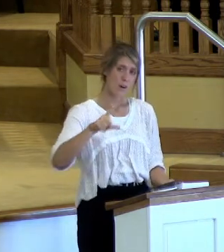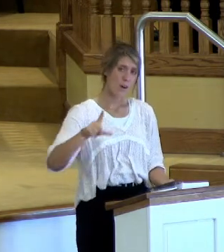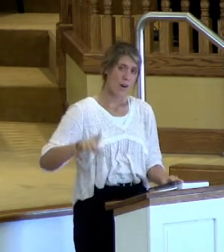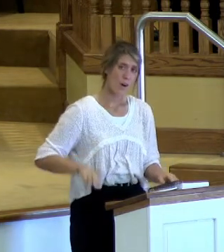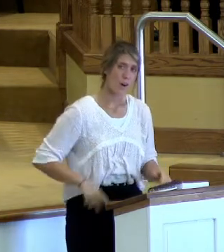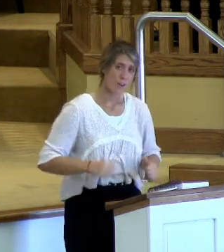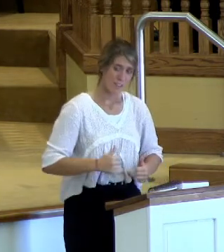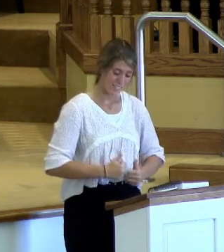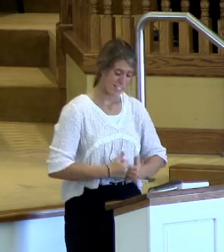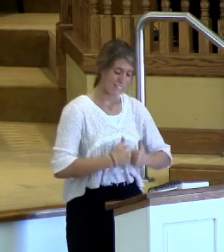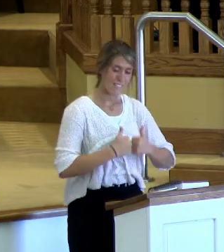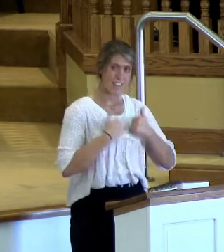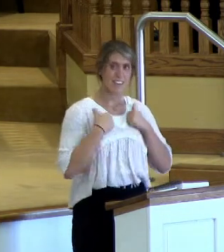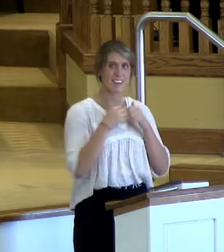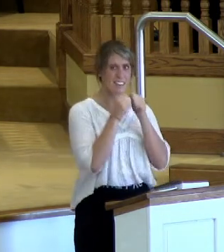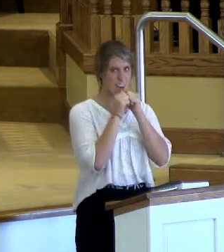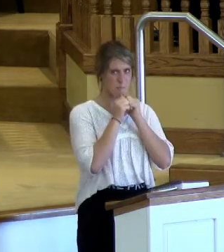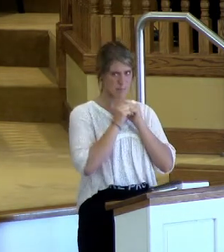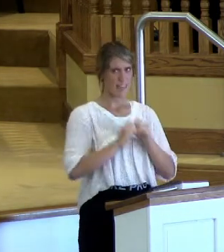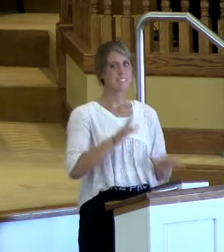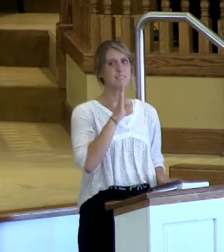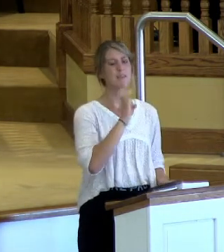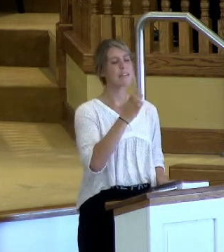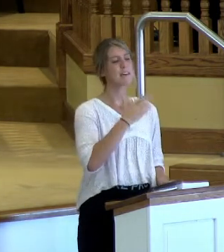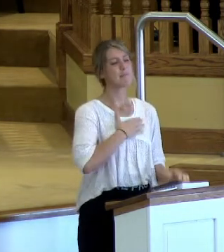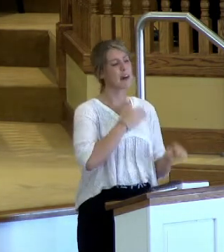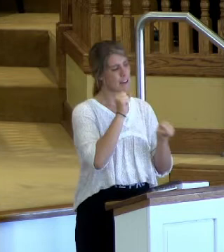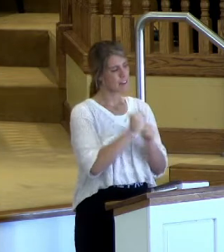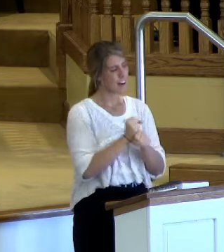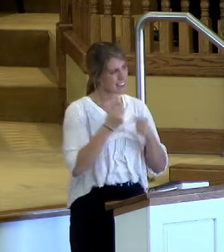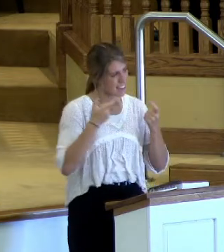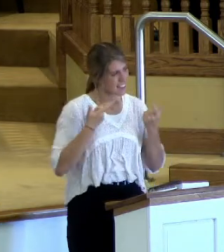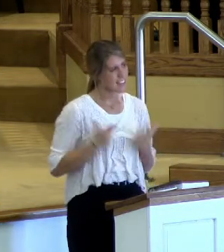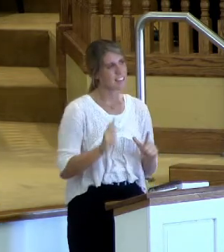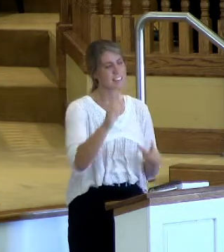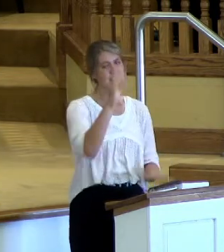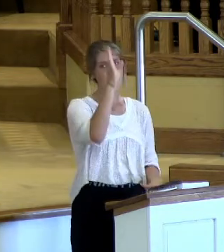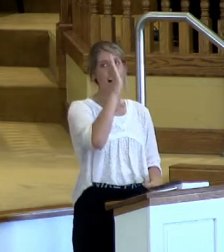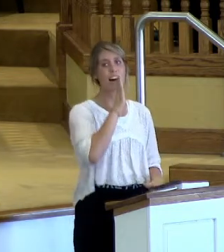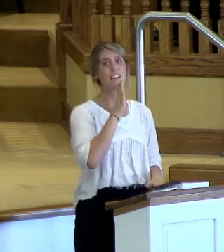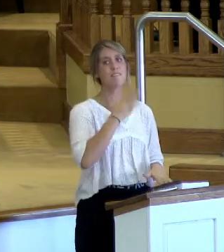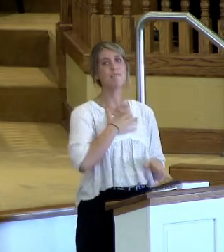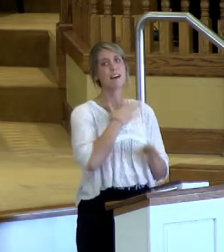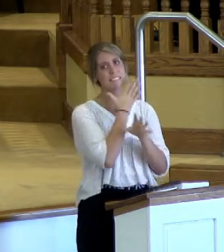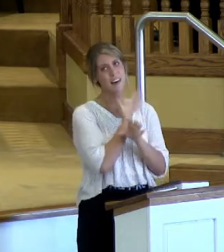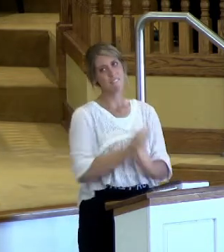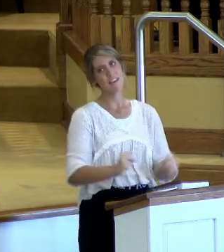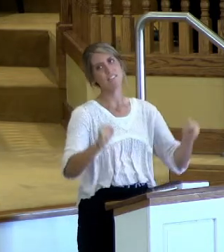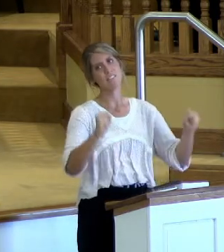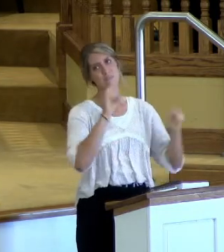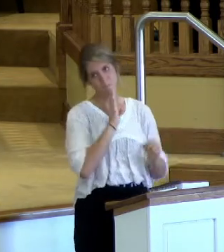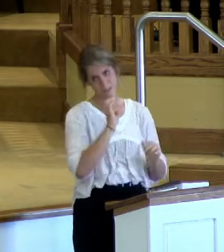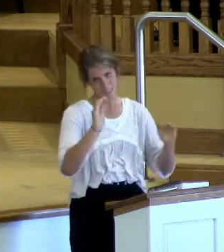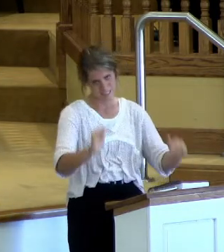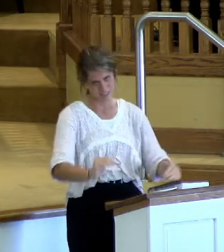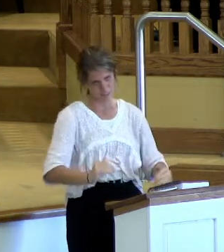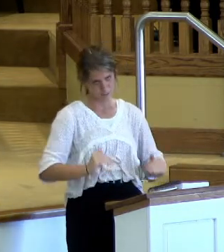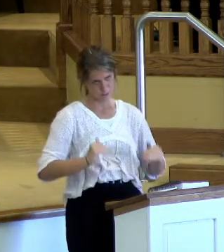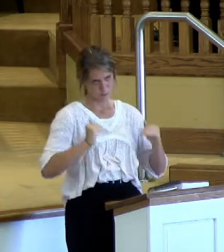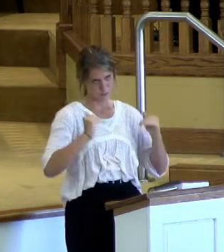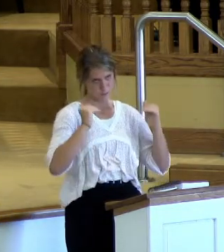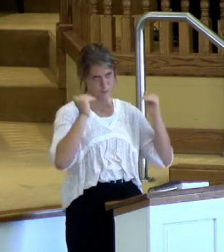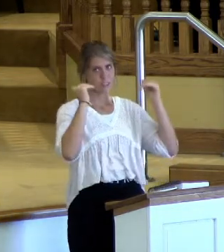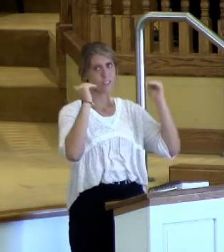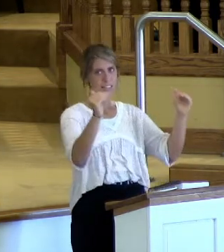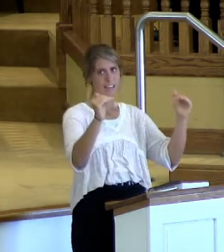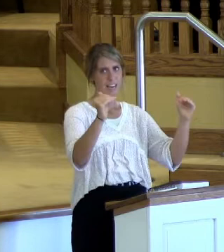The Lord liveth, and blessed be the rock and Jesus, the God of my salvation.